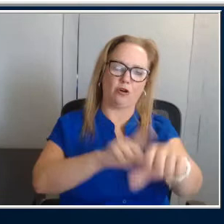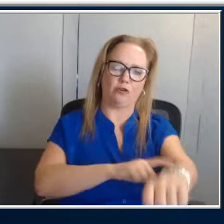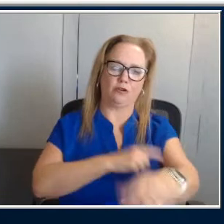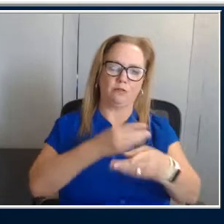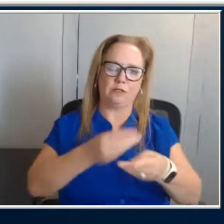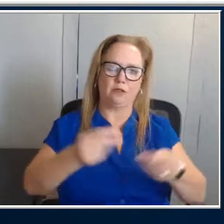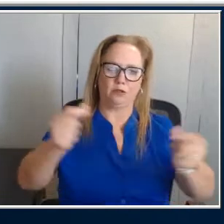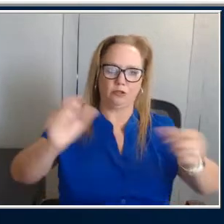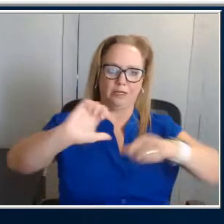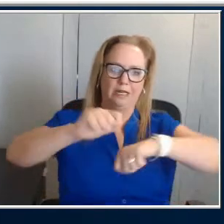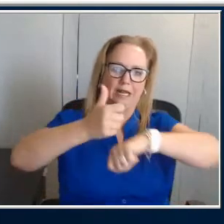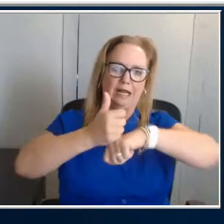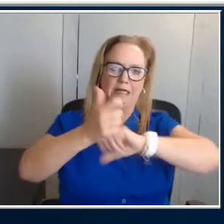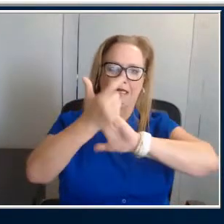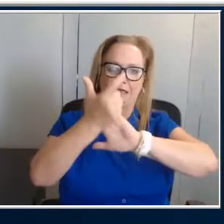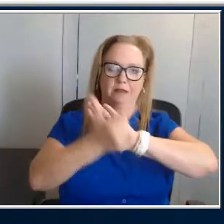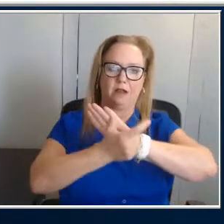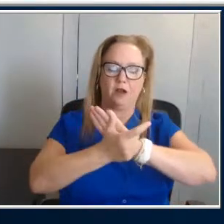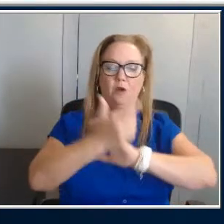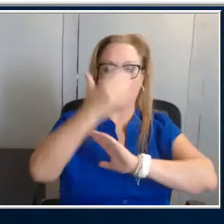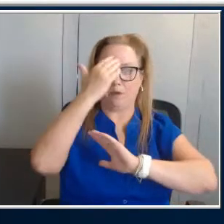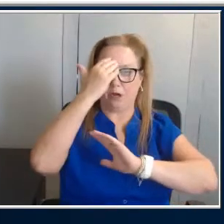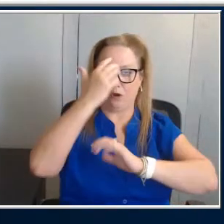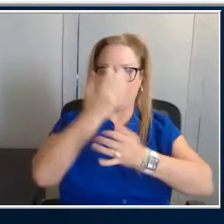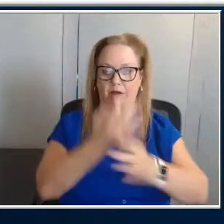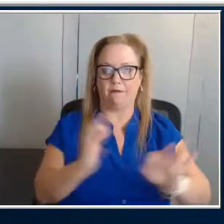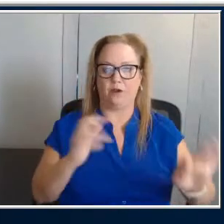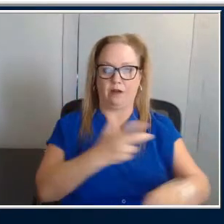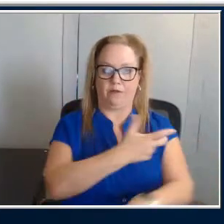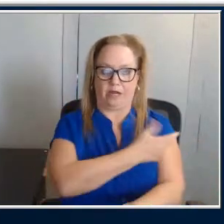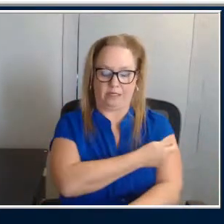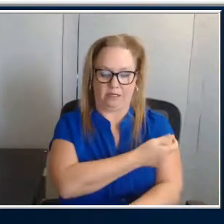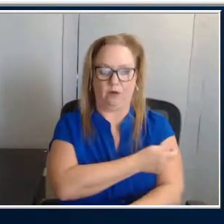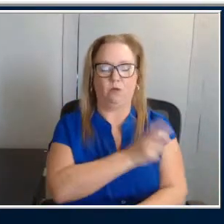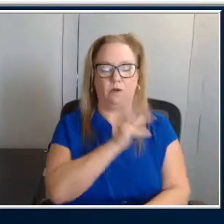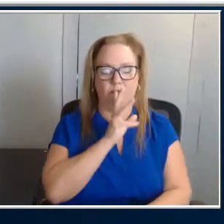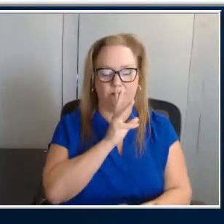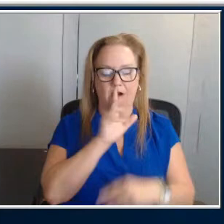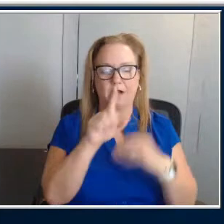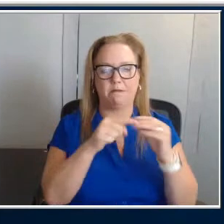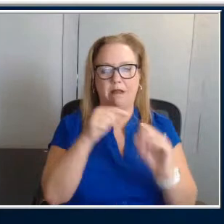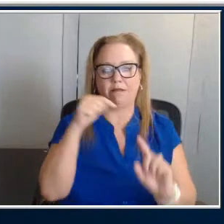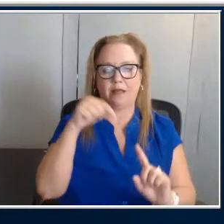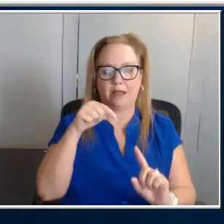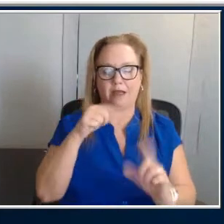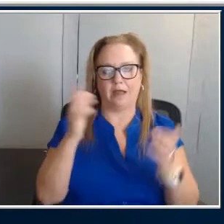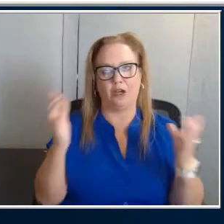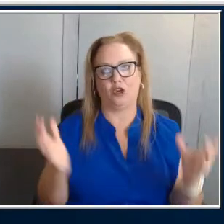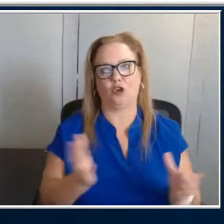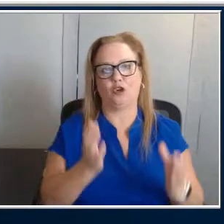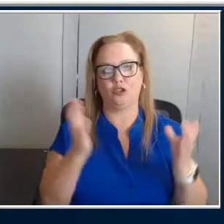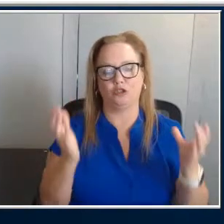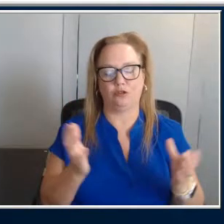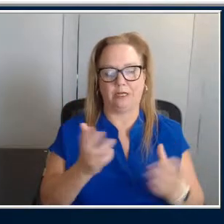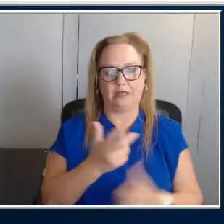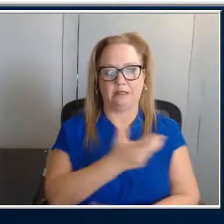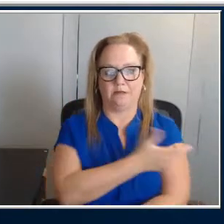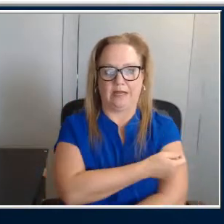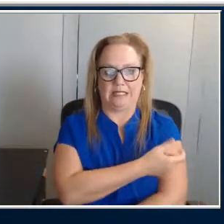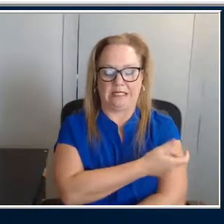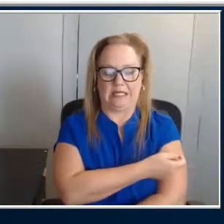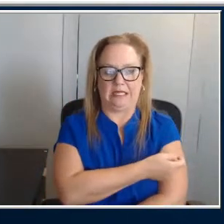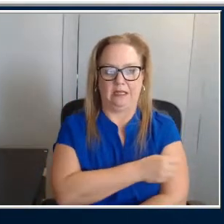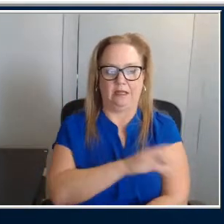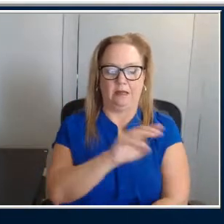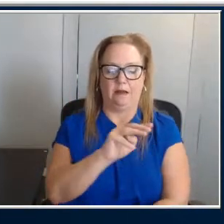law. Once we know where you can get free vaccines, you can bet we're going to talk with you about that and encourage you to get those, especially that new monovalent